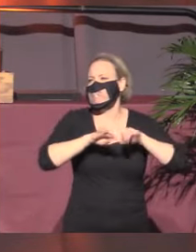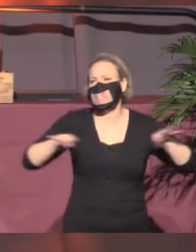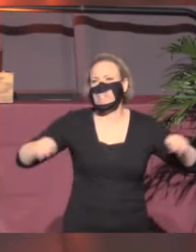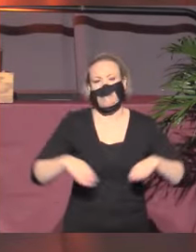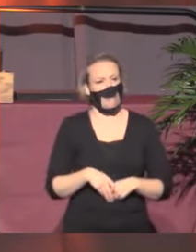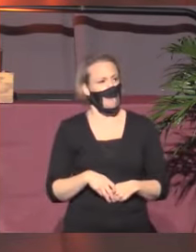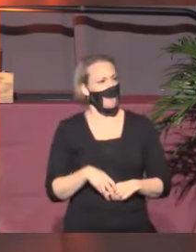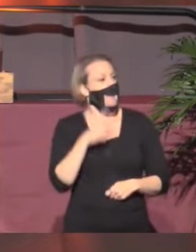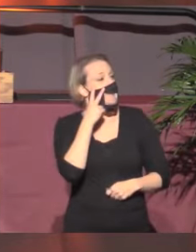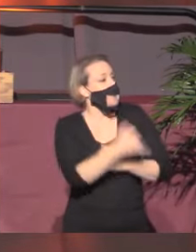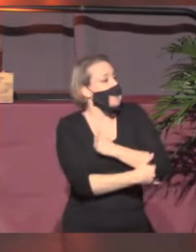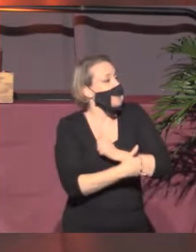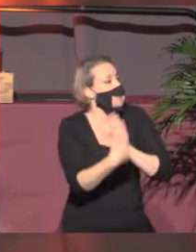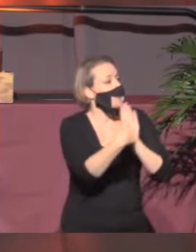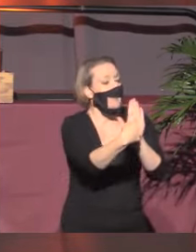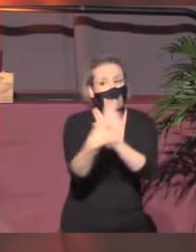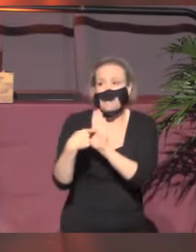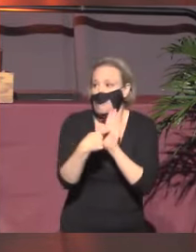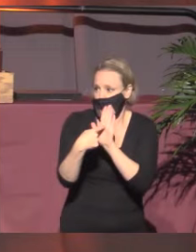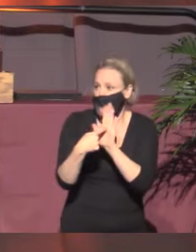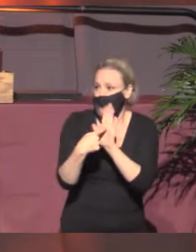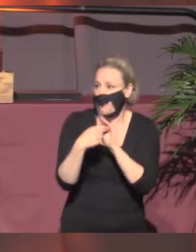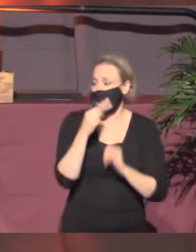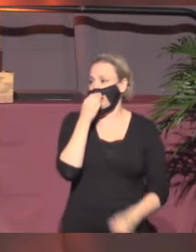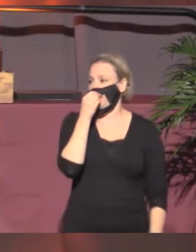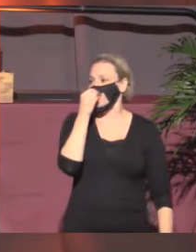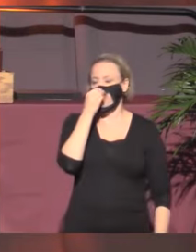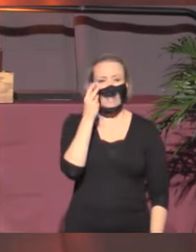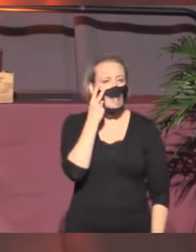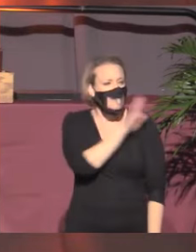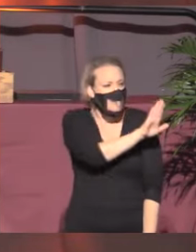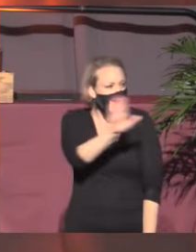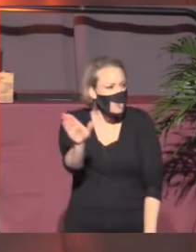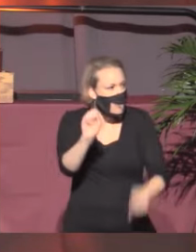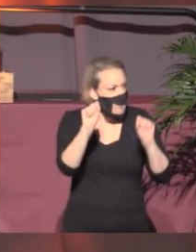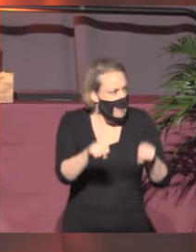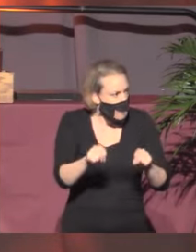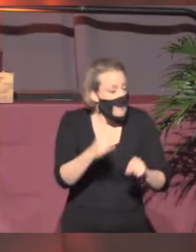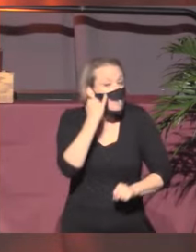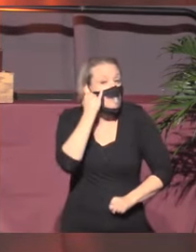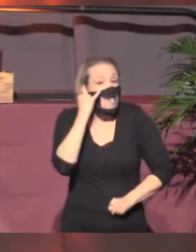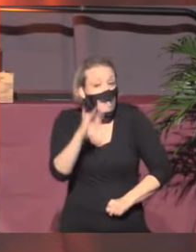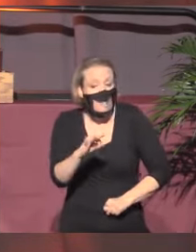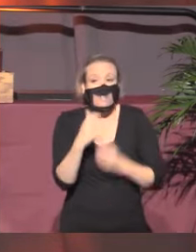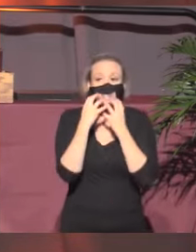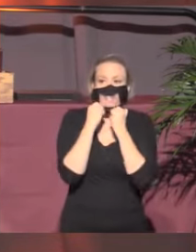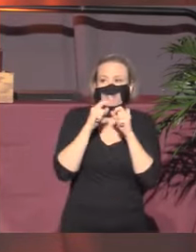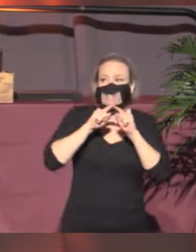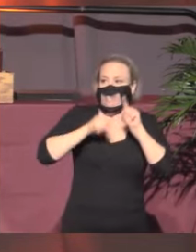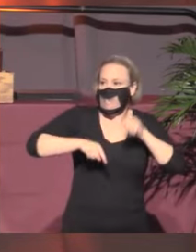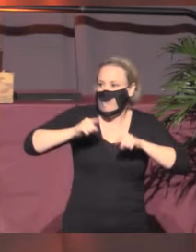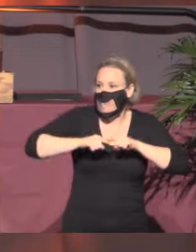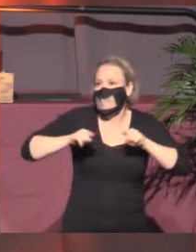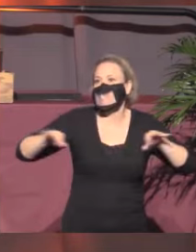faces. I see what you could be if we embraced all, if we truly believe that all